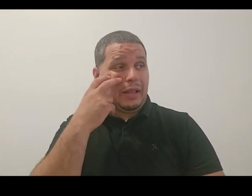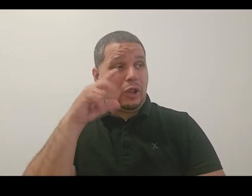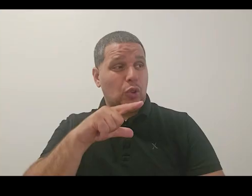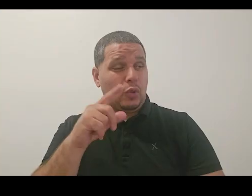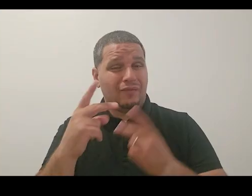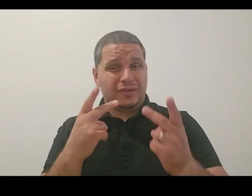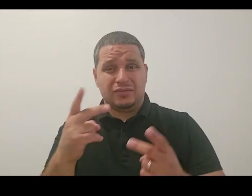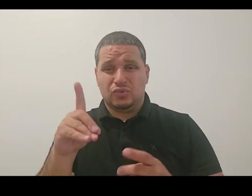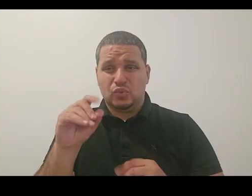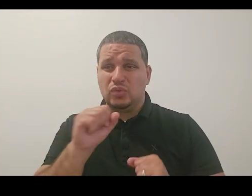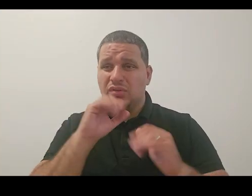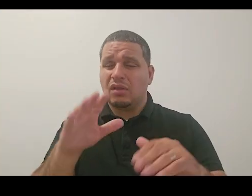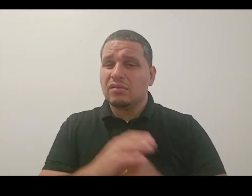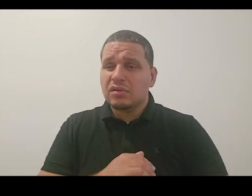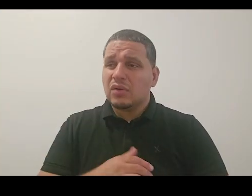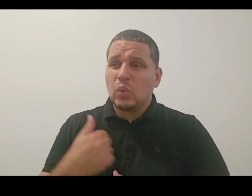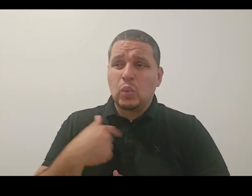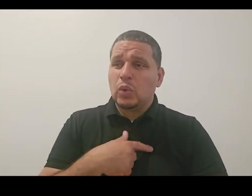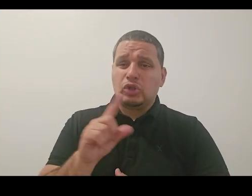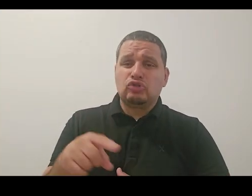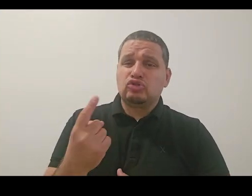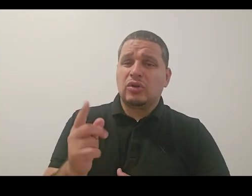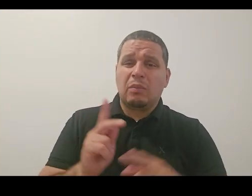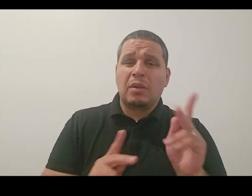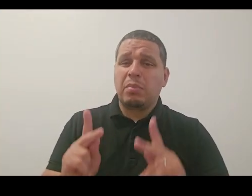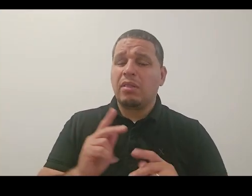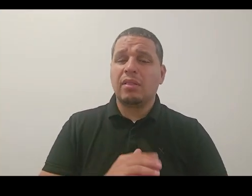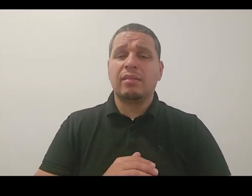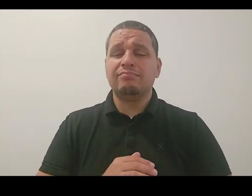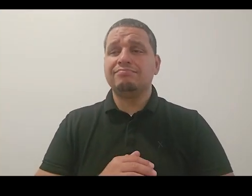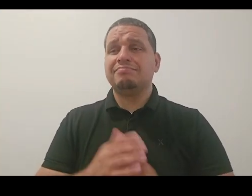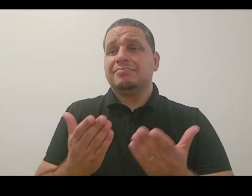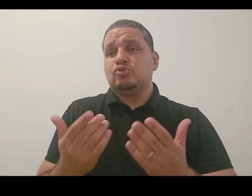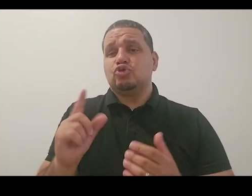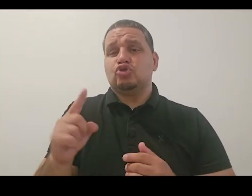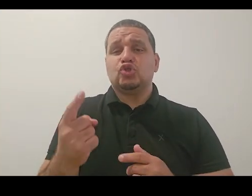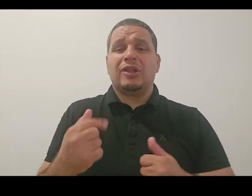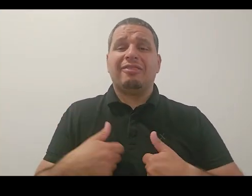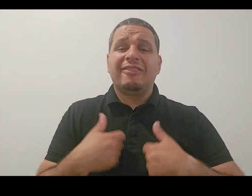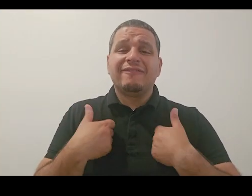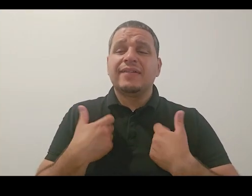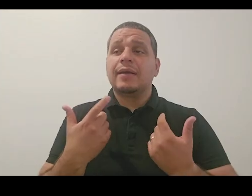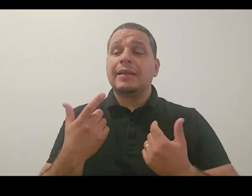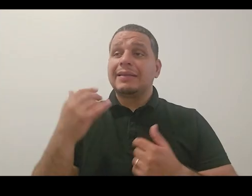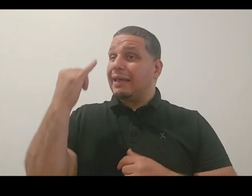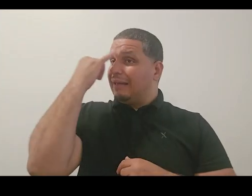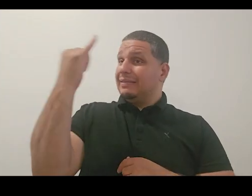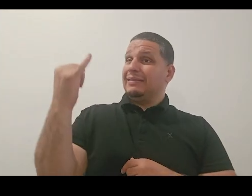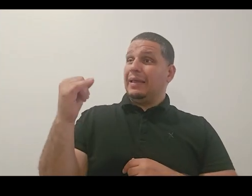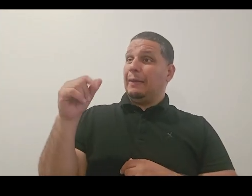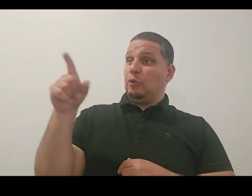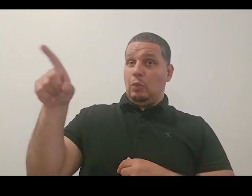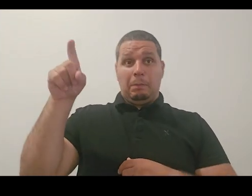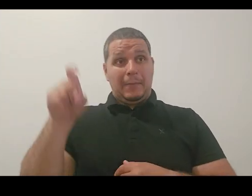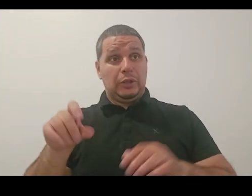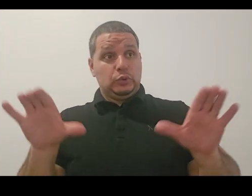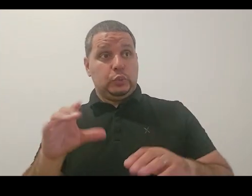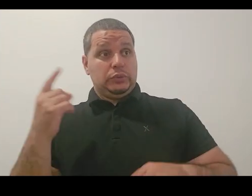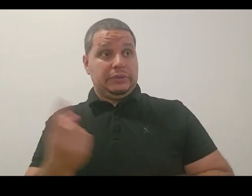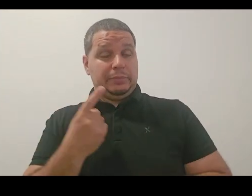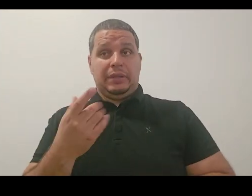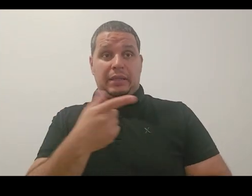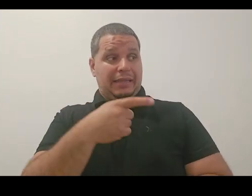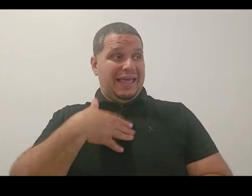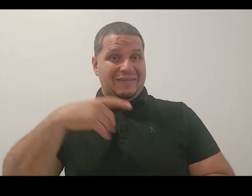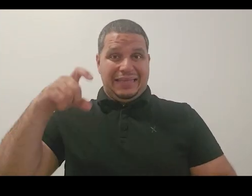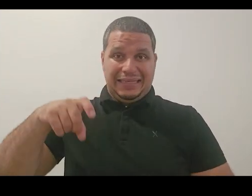and you see a blind or low vision person, we are just people, probably just living. And the idea that there